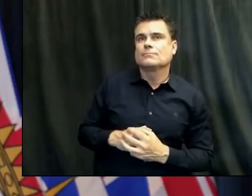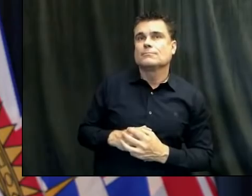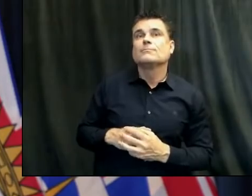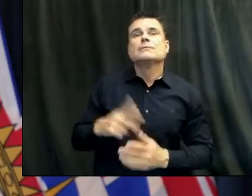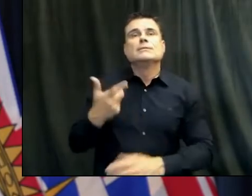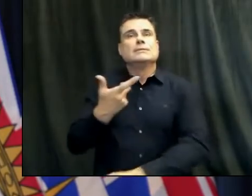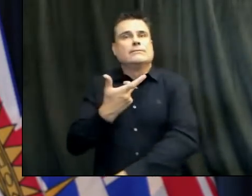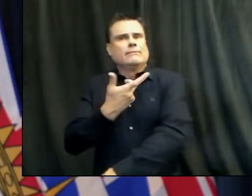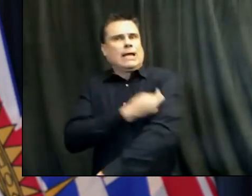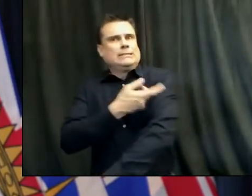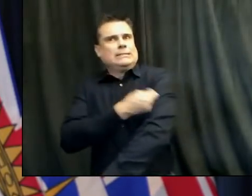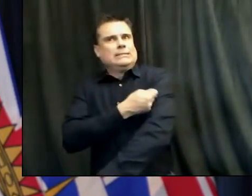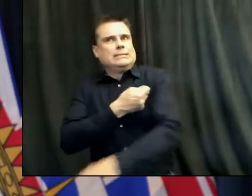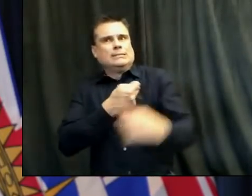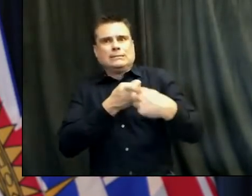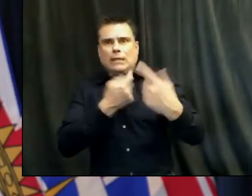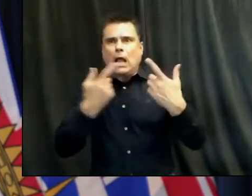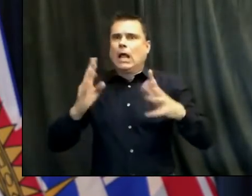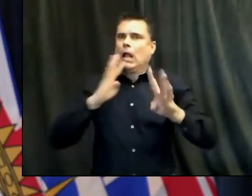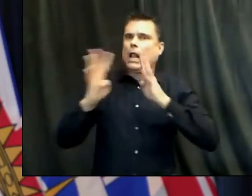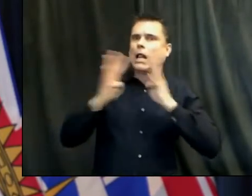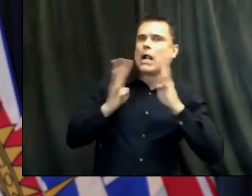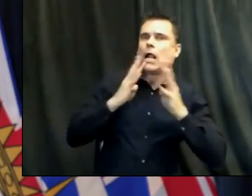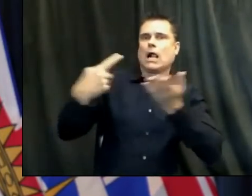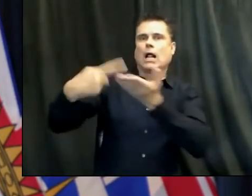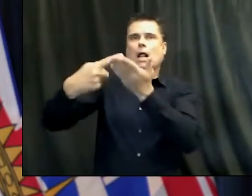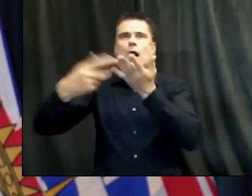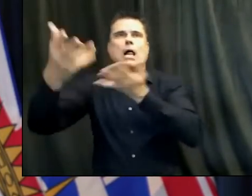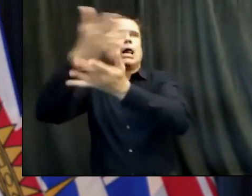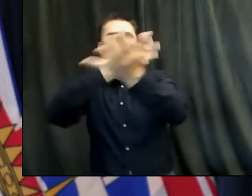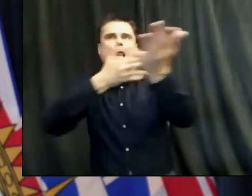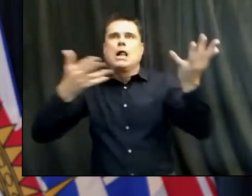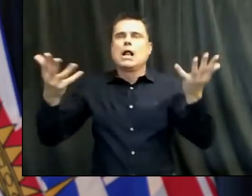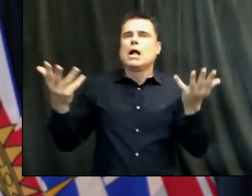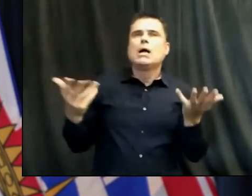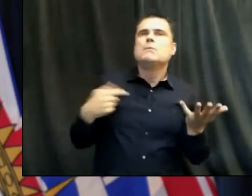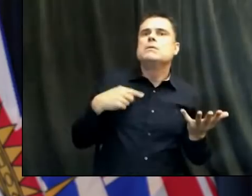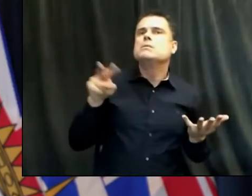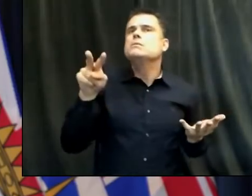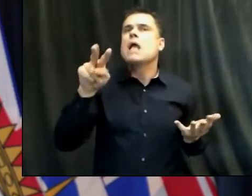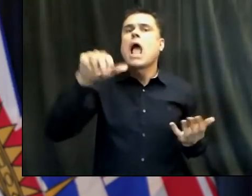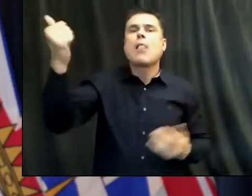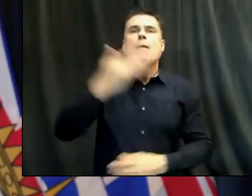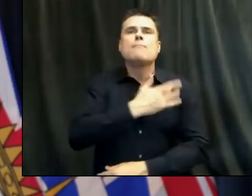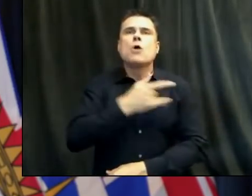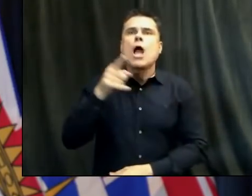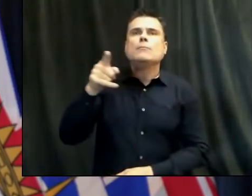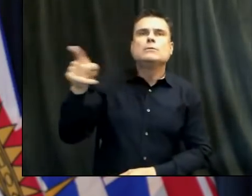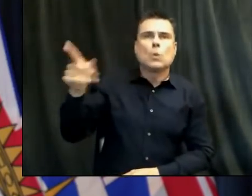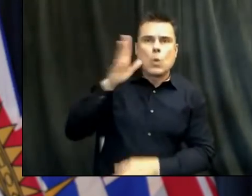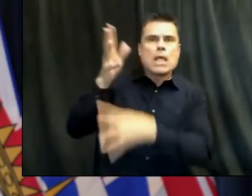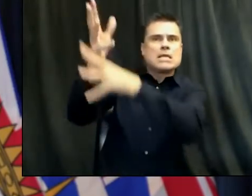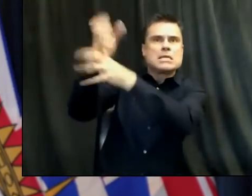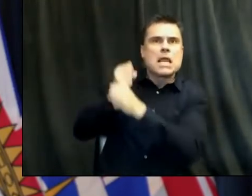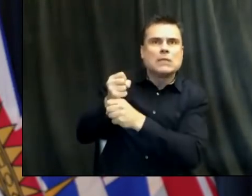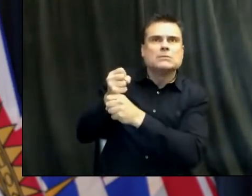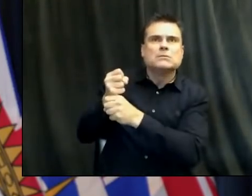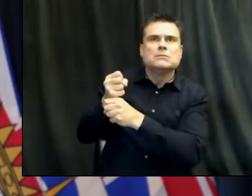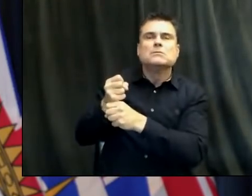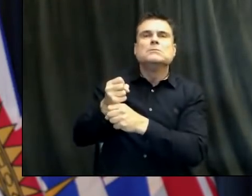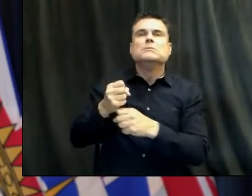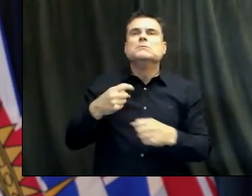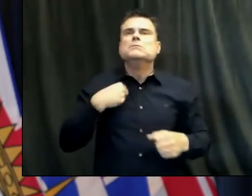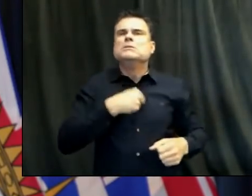very frequently. But yes, it is, as I was mentioning, we sometimes forget that we need to take precautions with those who are outside